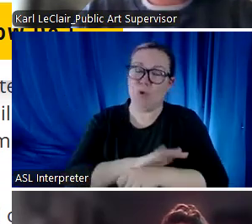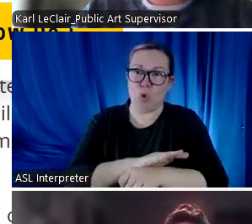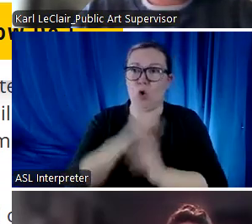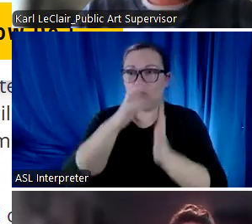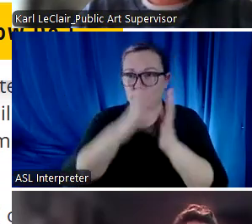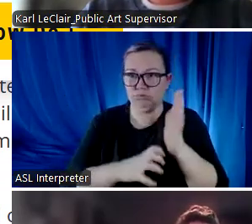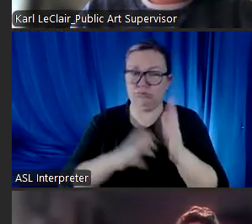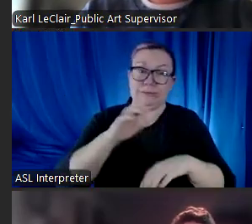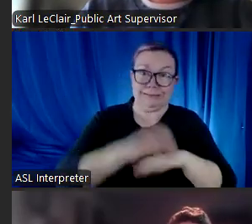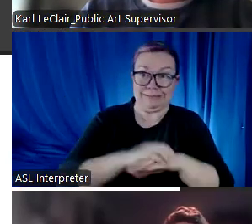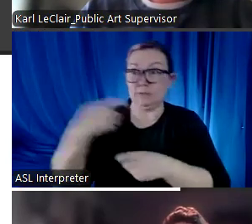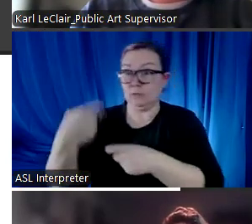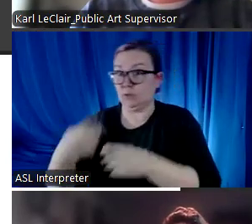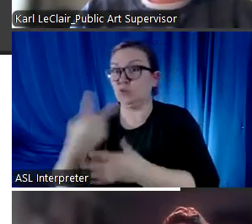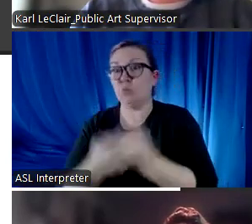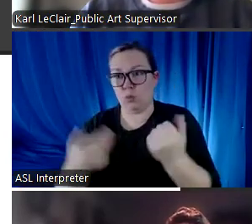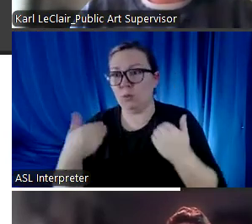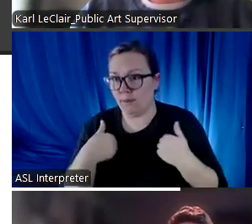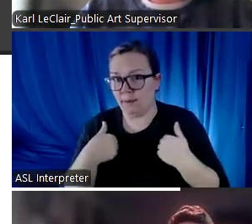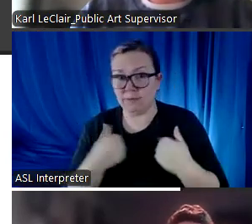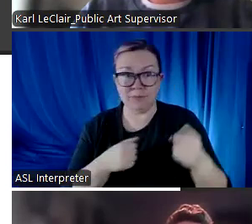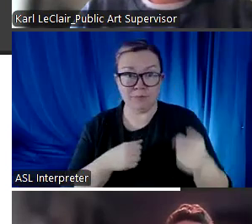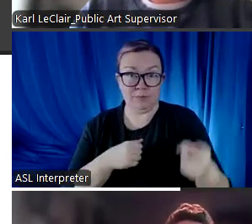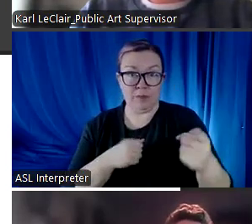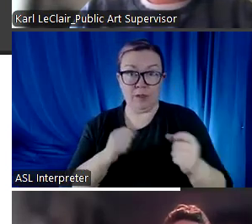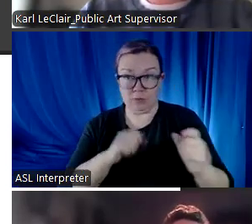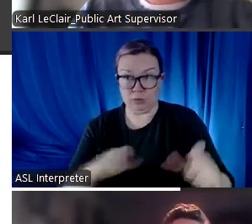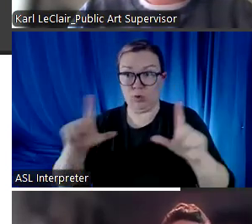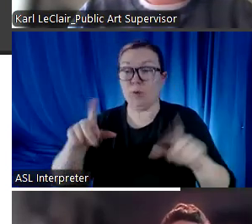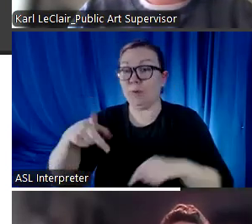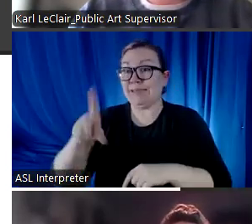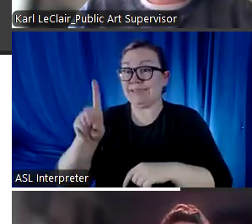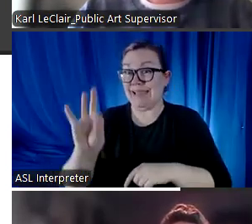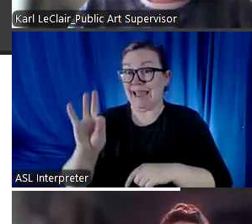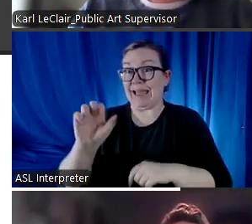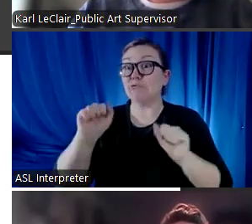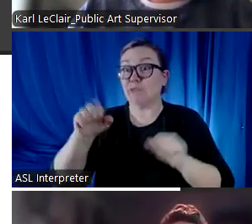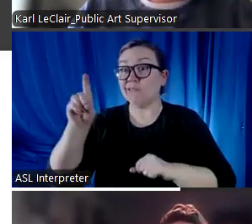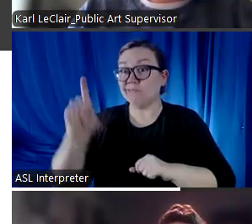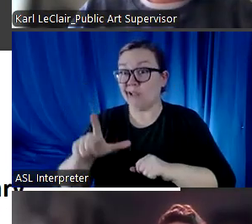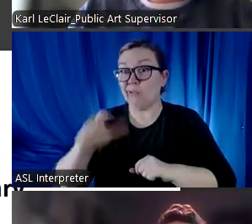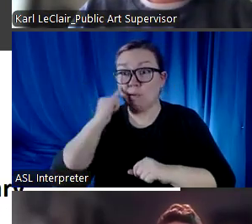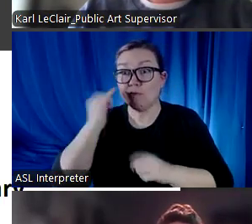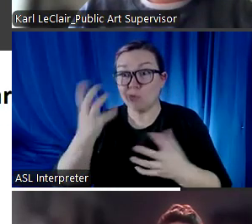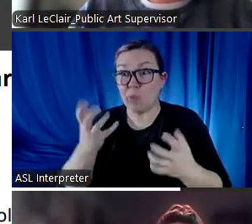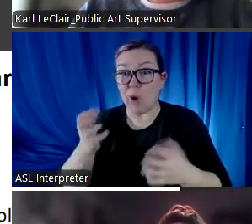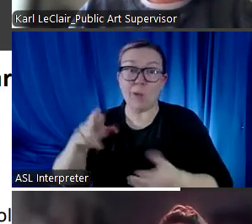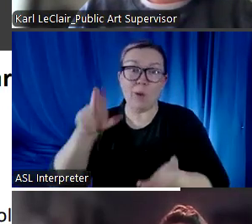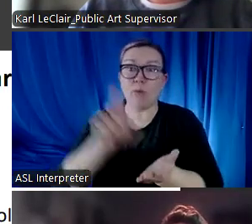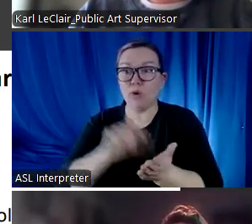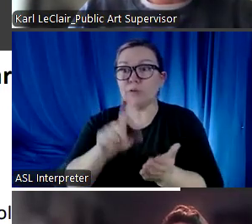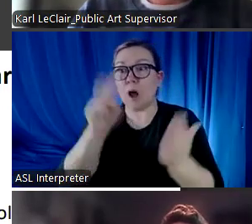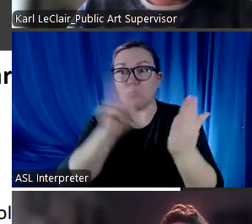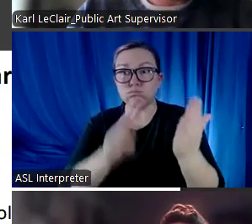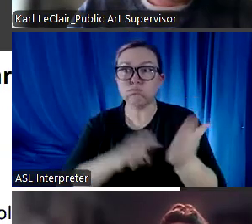here. This will take you to a PDF that you can download if you want to, or print out if you like to